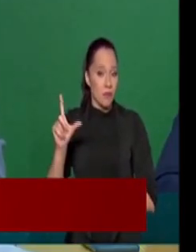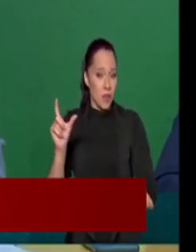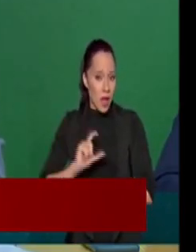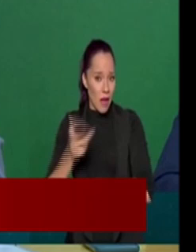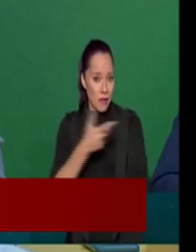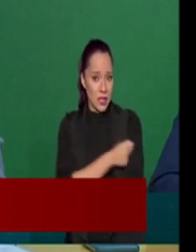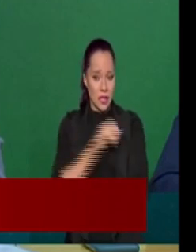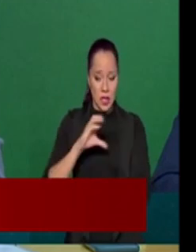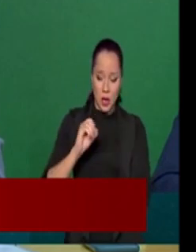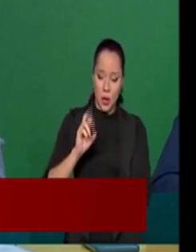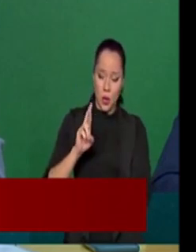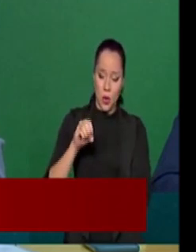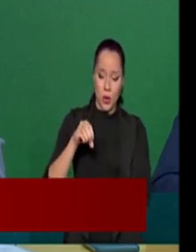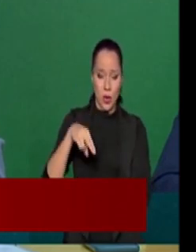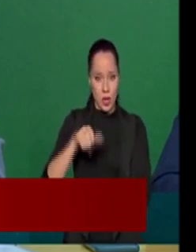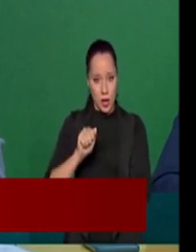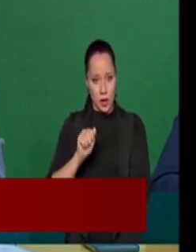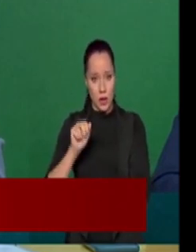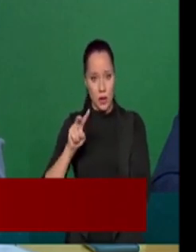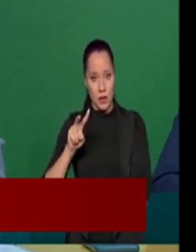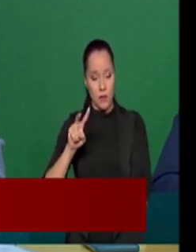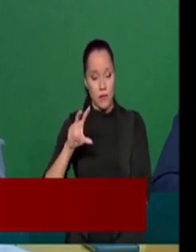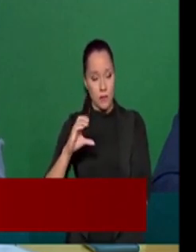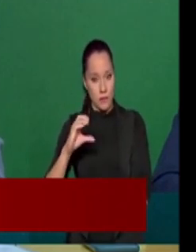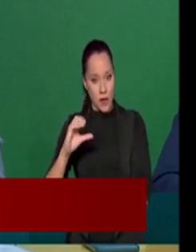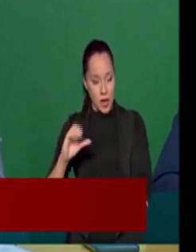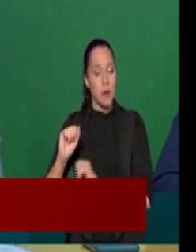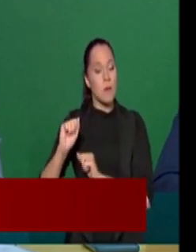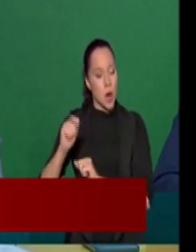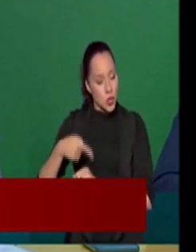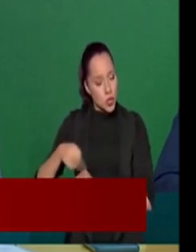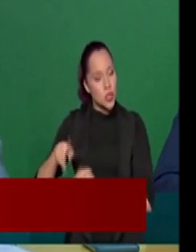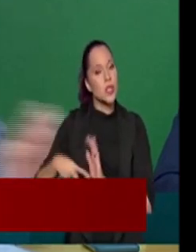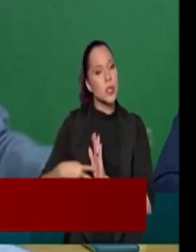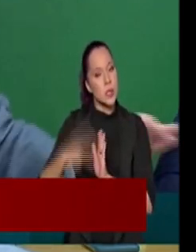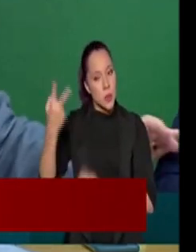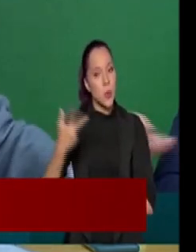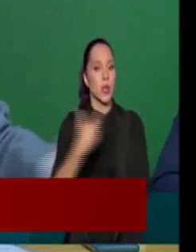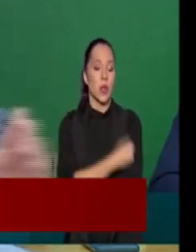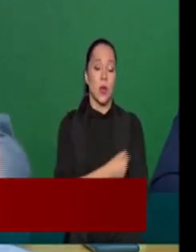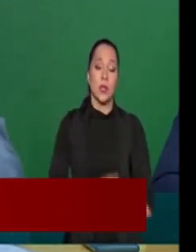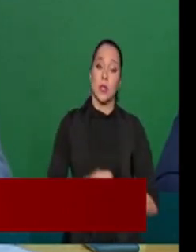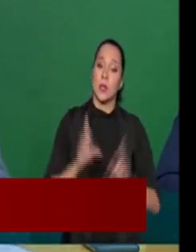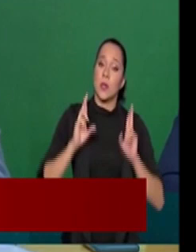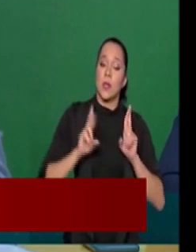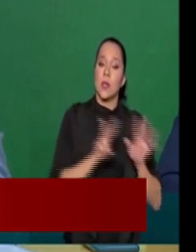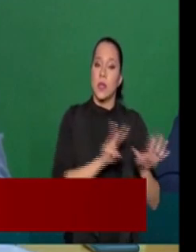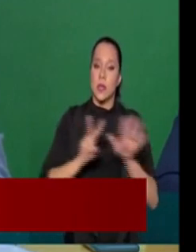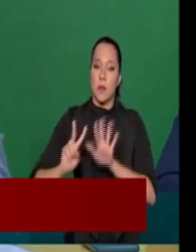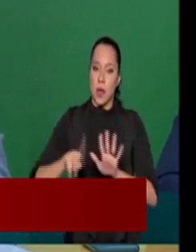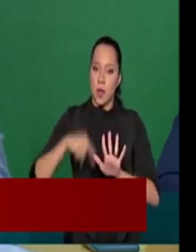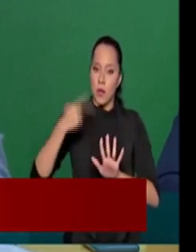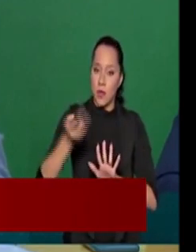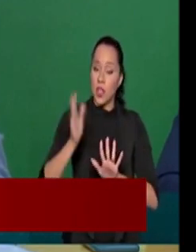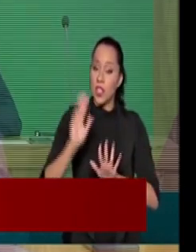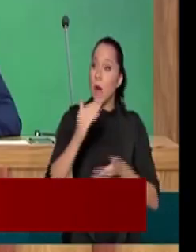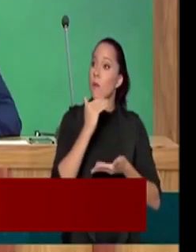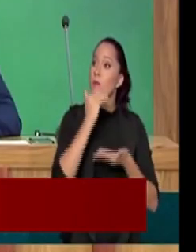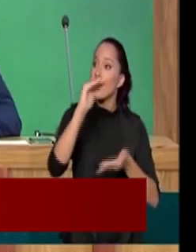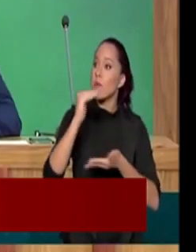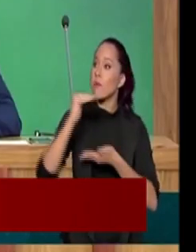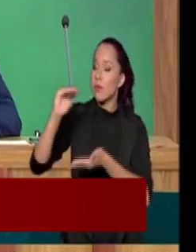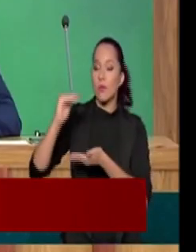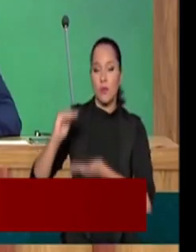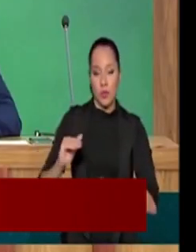The government said the reduction was due to lower than expected volume of active ingredients received and also because some vaccines are pending